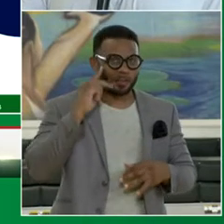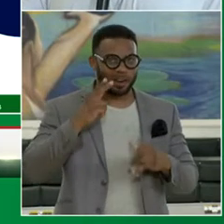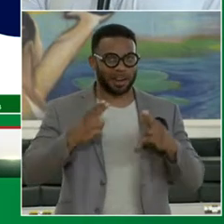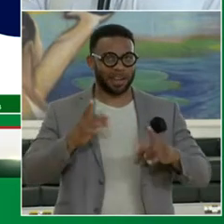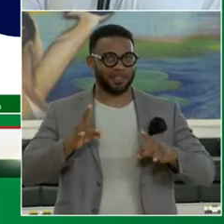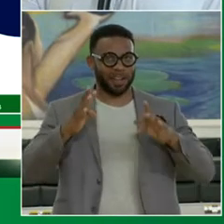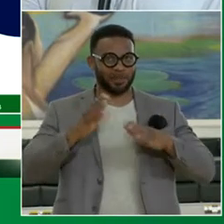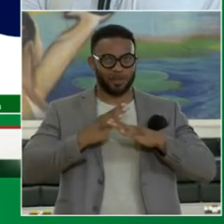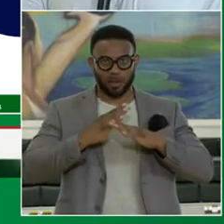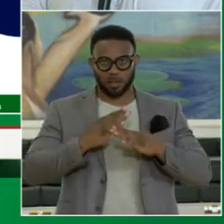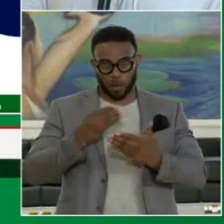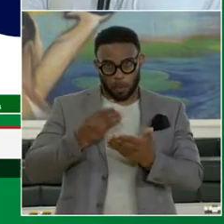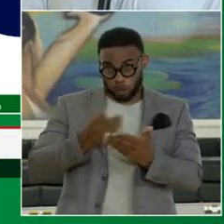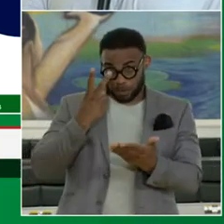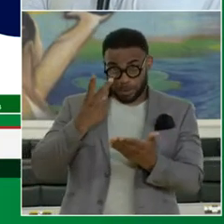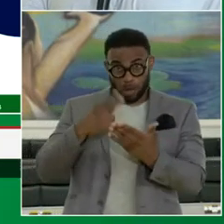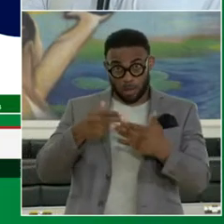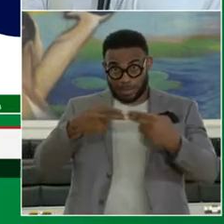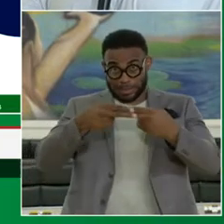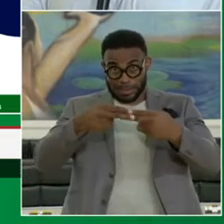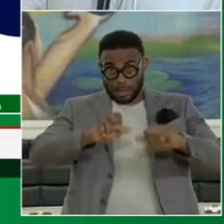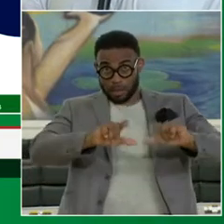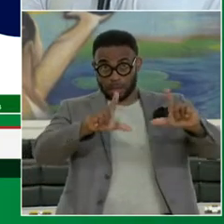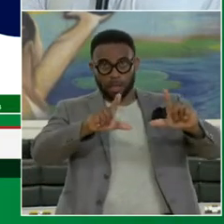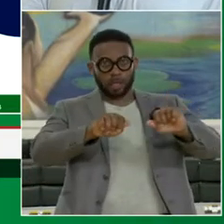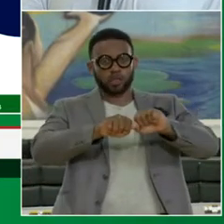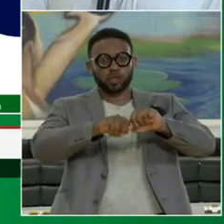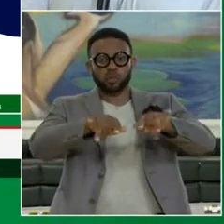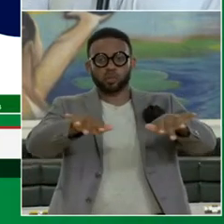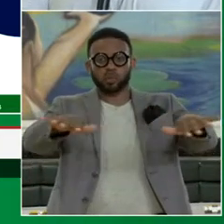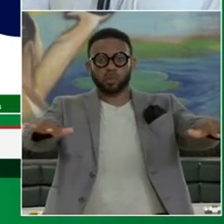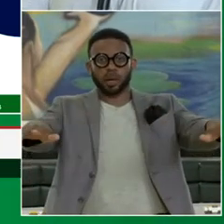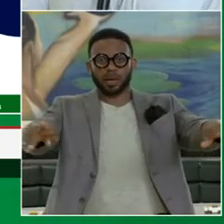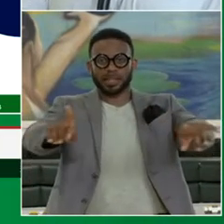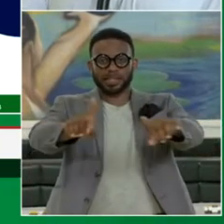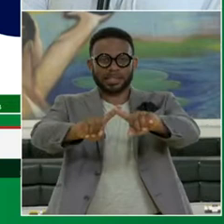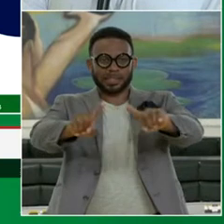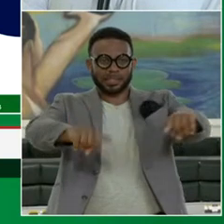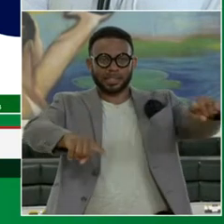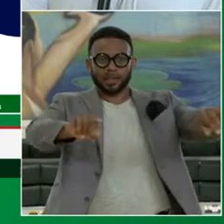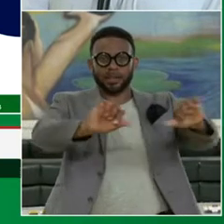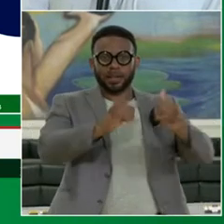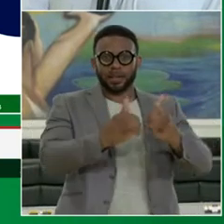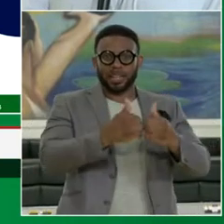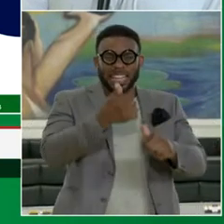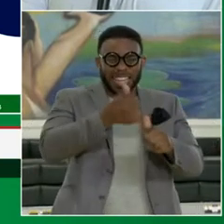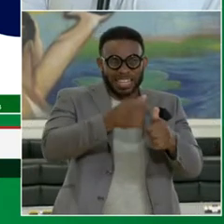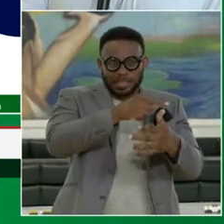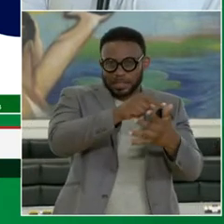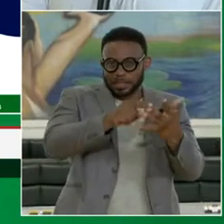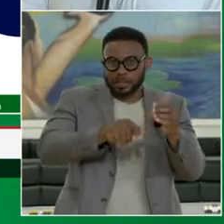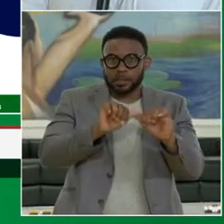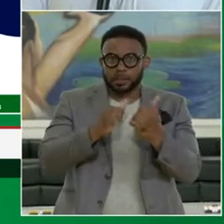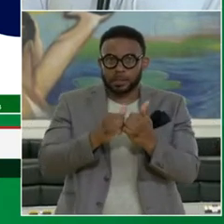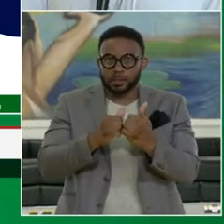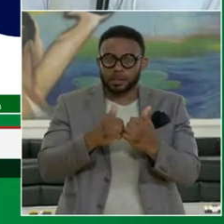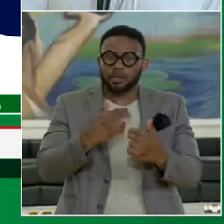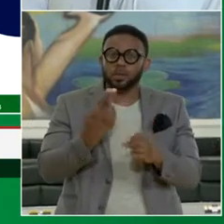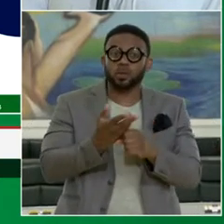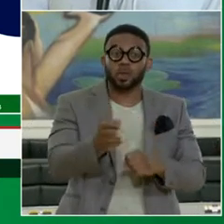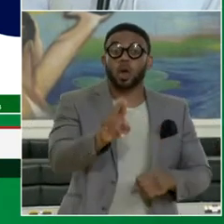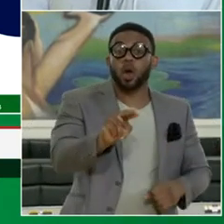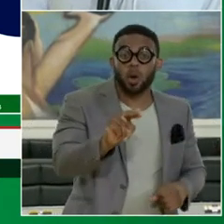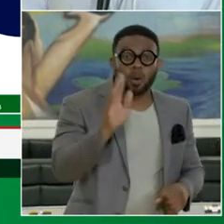prevention. So the money that you'll see on the slide is spread out across those various agencies, and each one of those agencies is using their